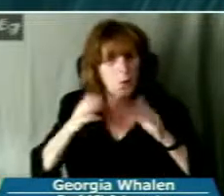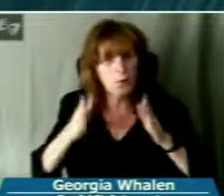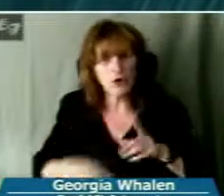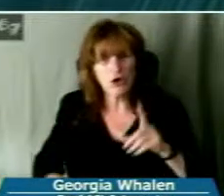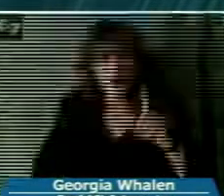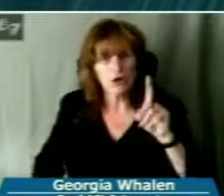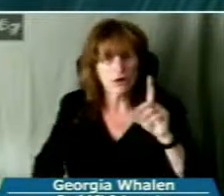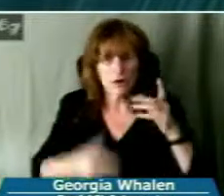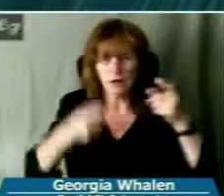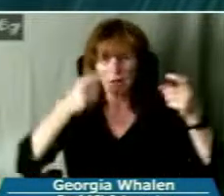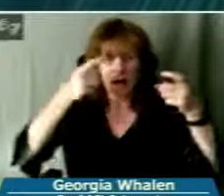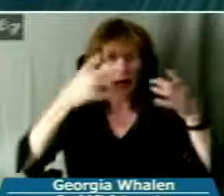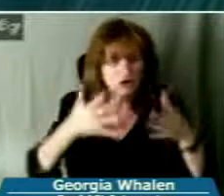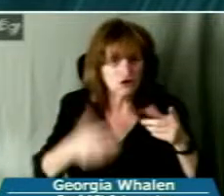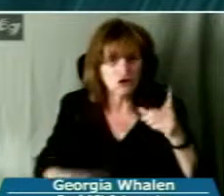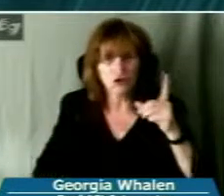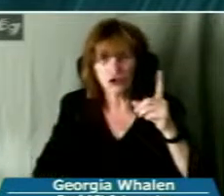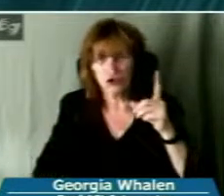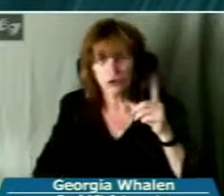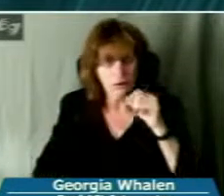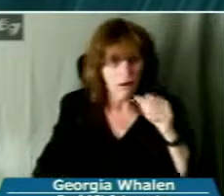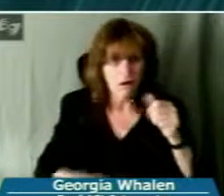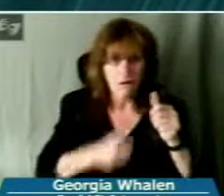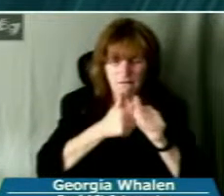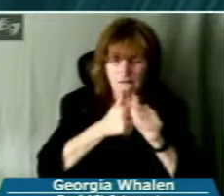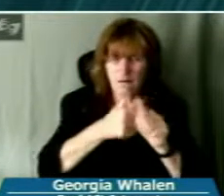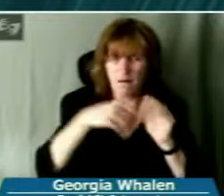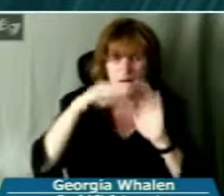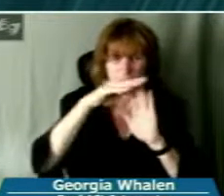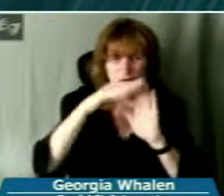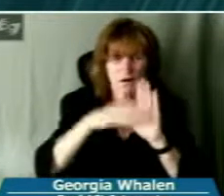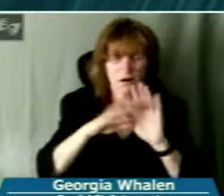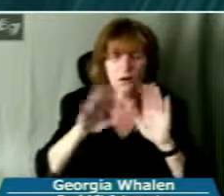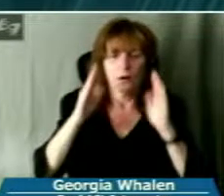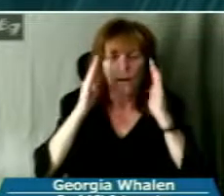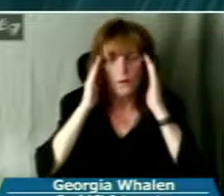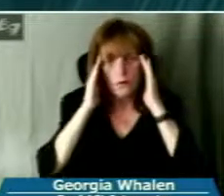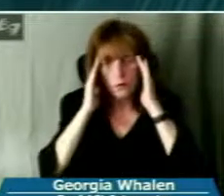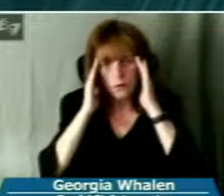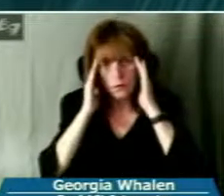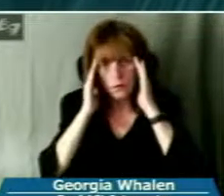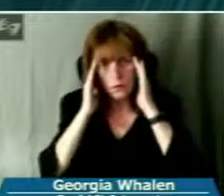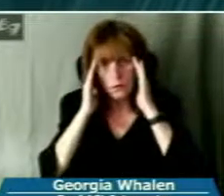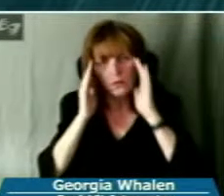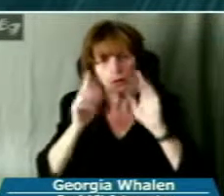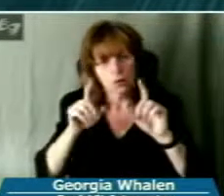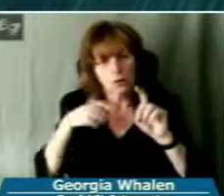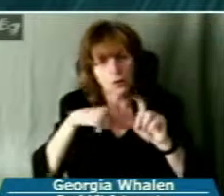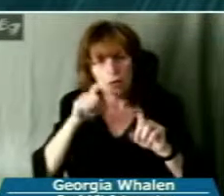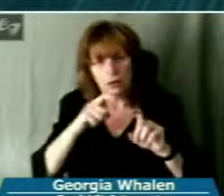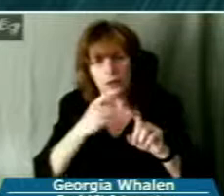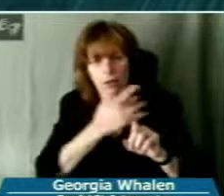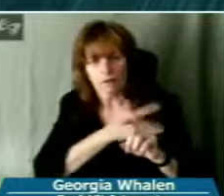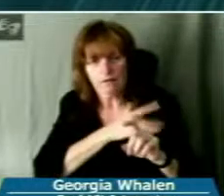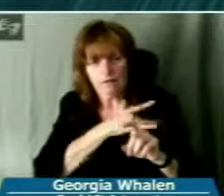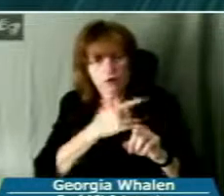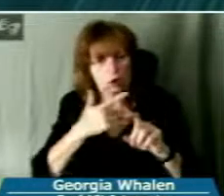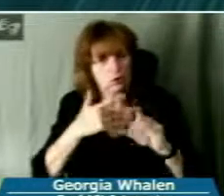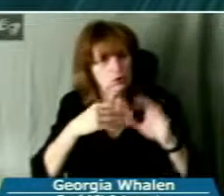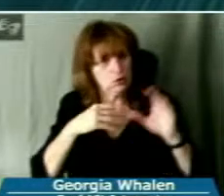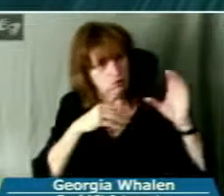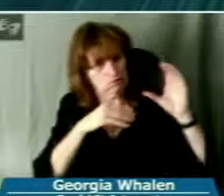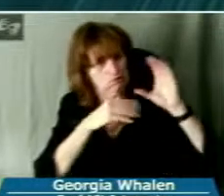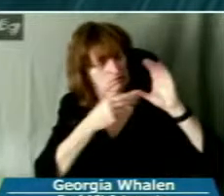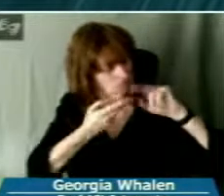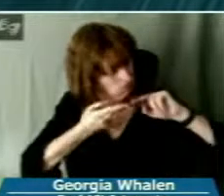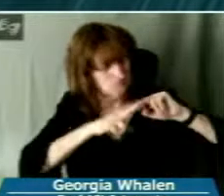and it leads itself to situations like this. So certainly call on the province to put more teeth into the regulatory regime so that these things can